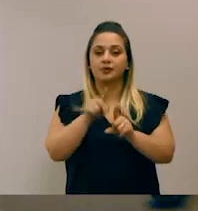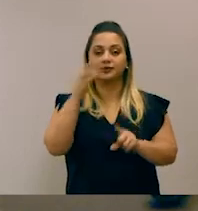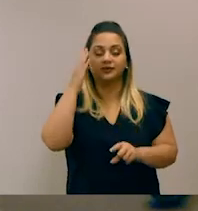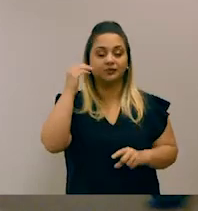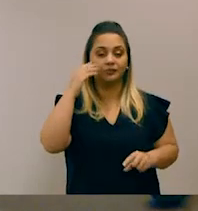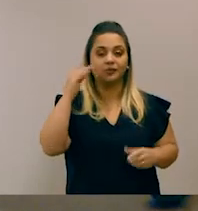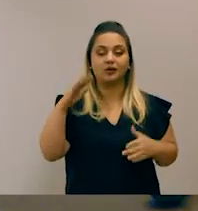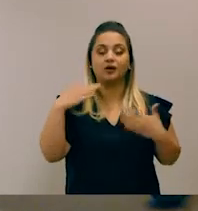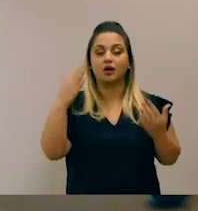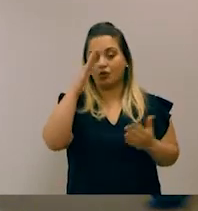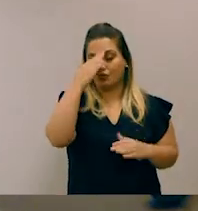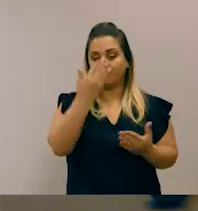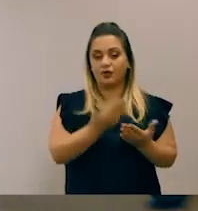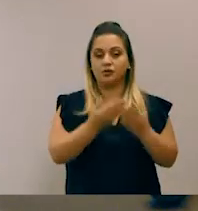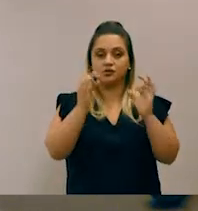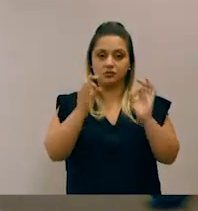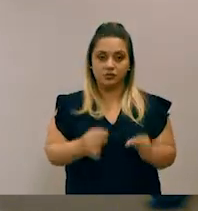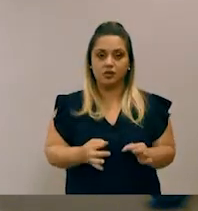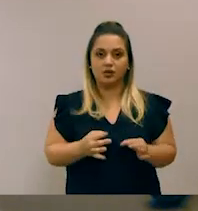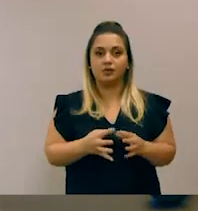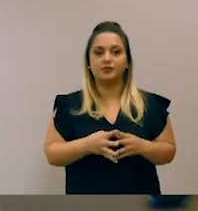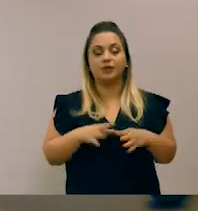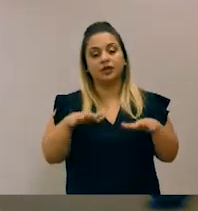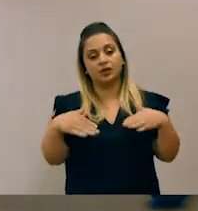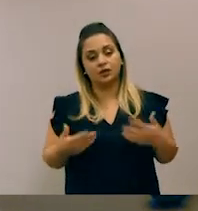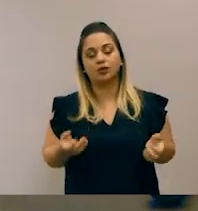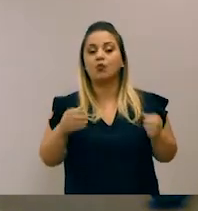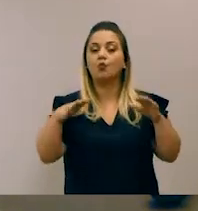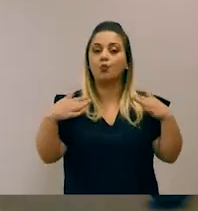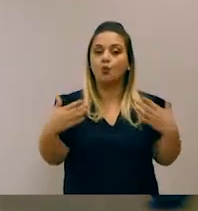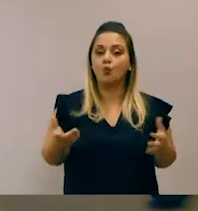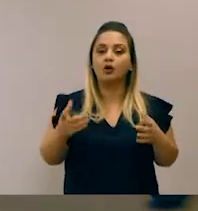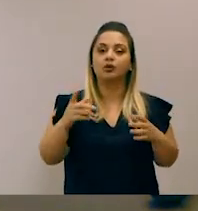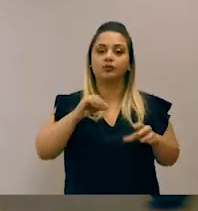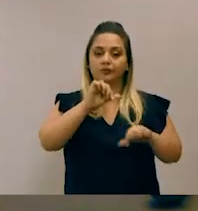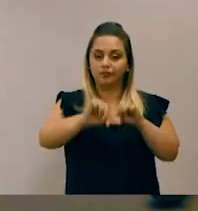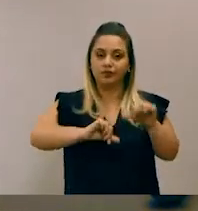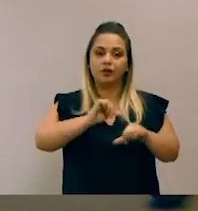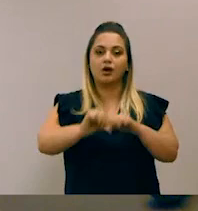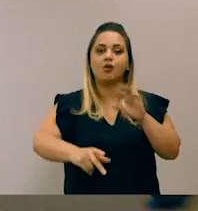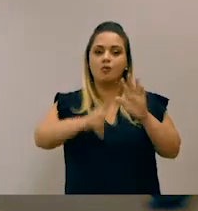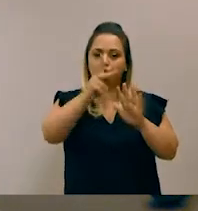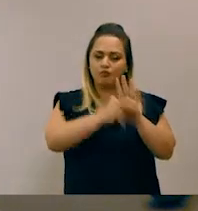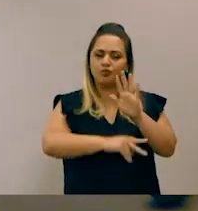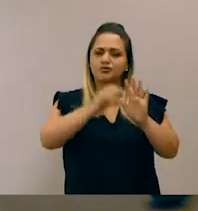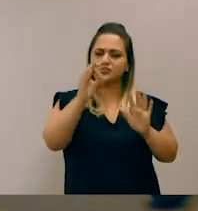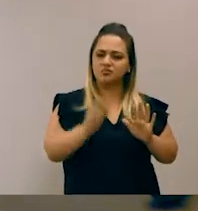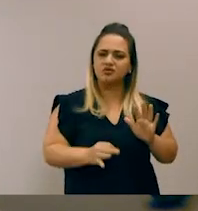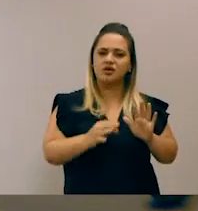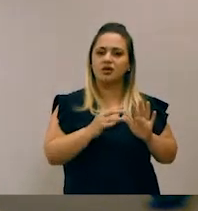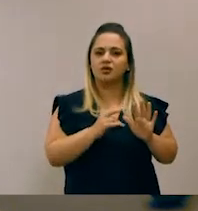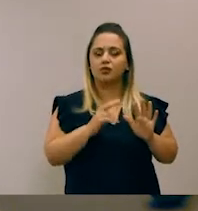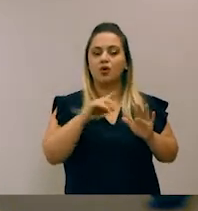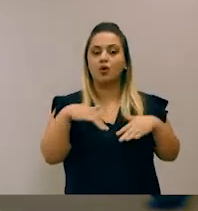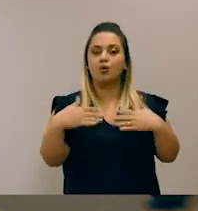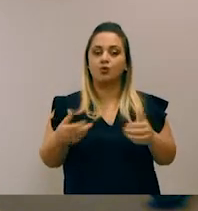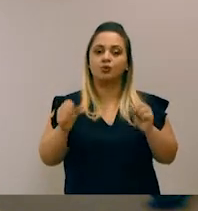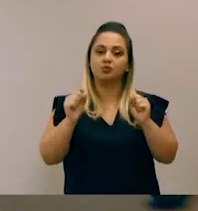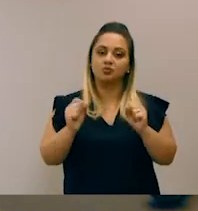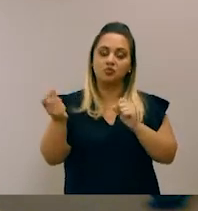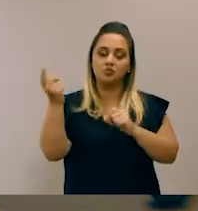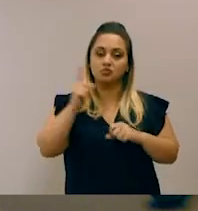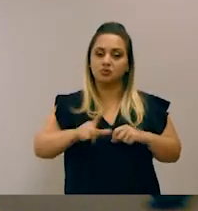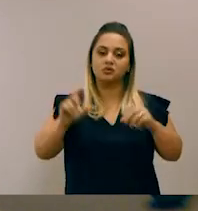of confidence that the provision will have. We will have a project, and as soon as we